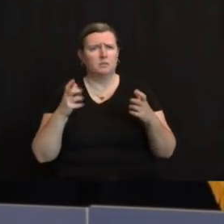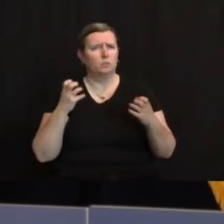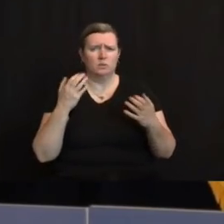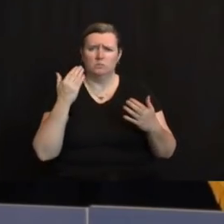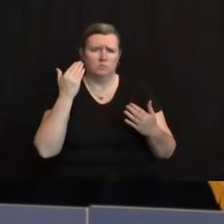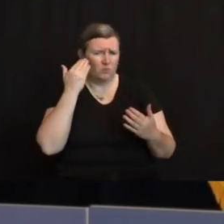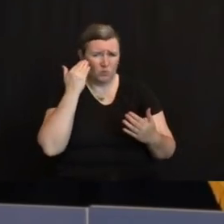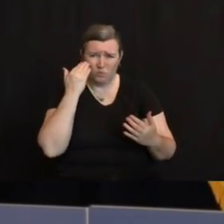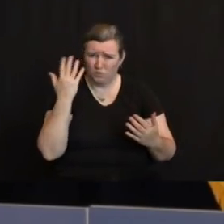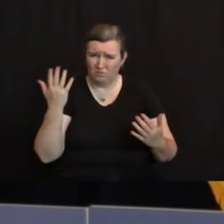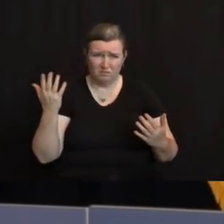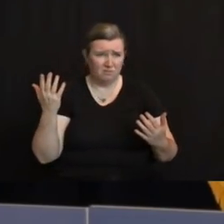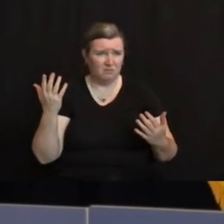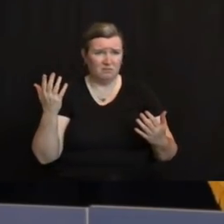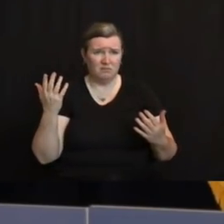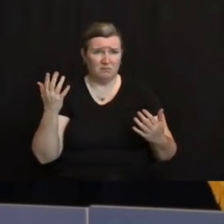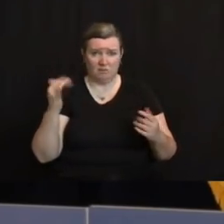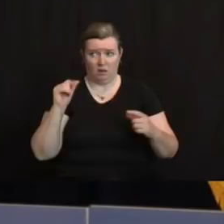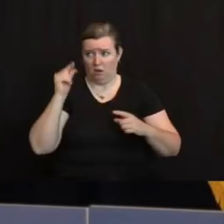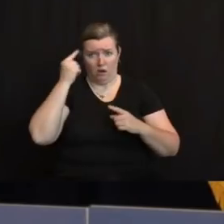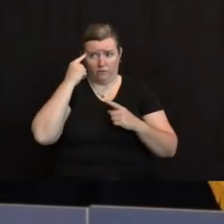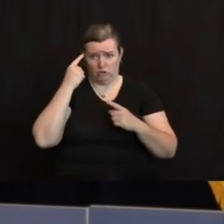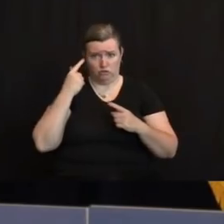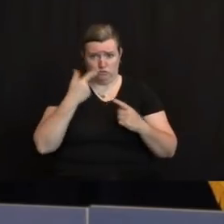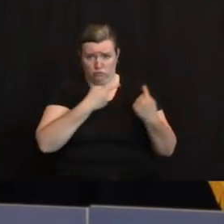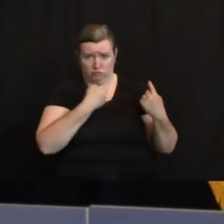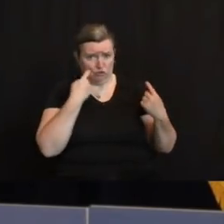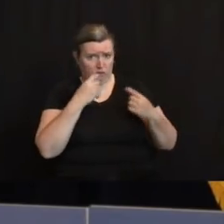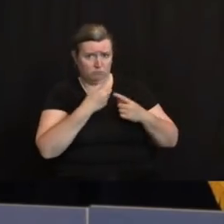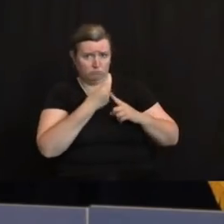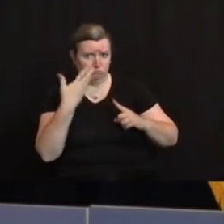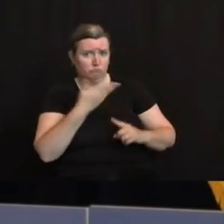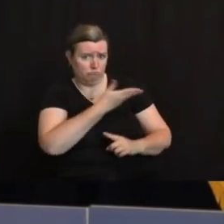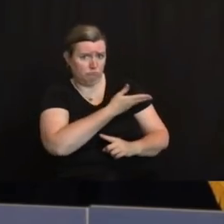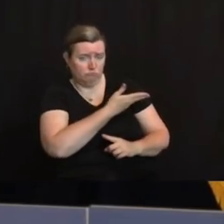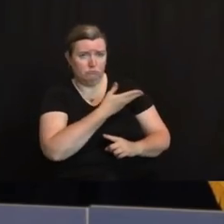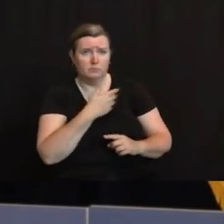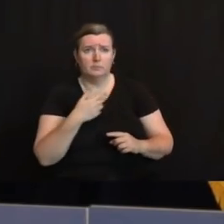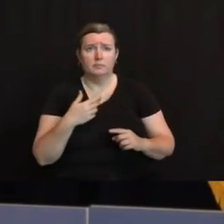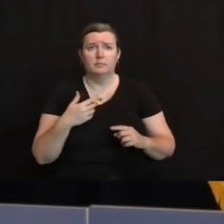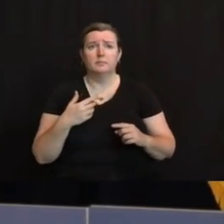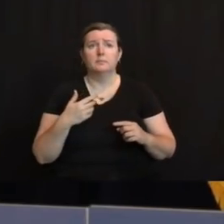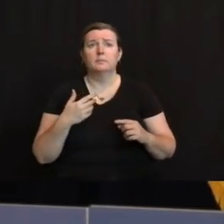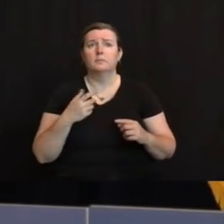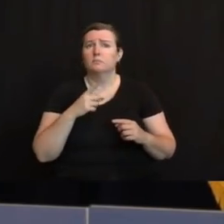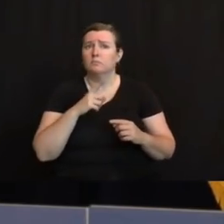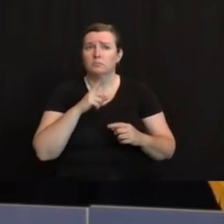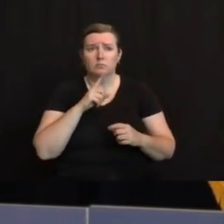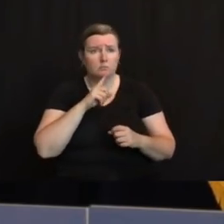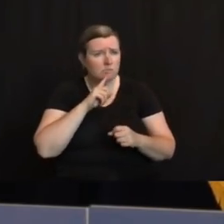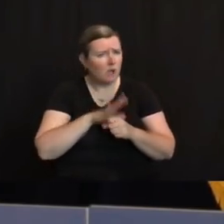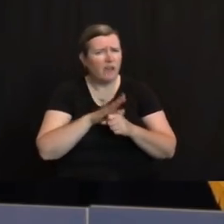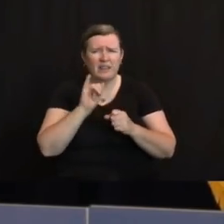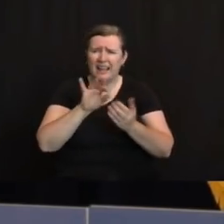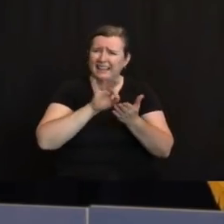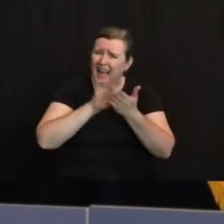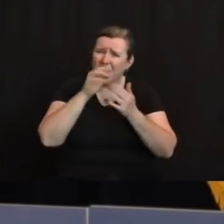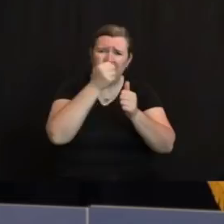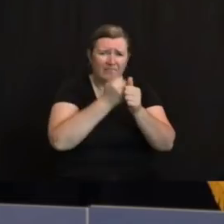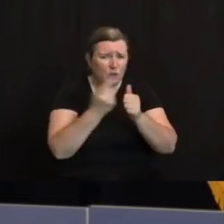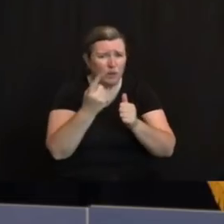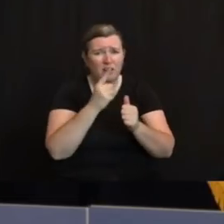As the governor has mentioned, we make no claim that we can possibly count every single person who's been affected or every single person who's